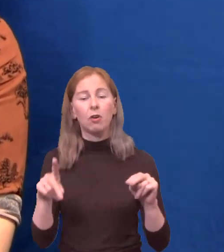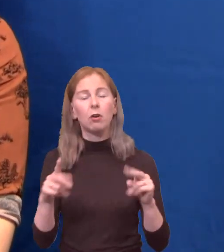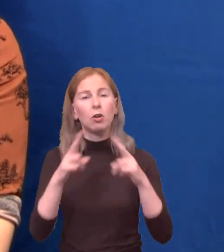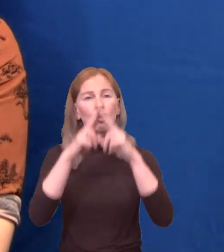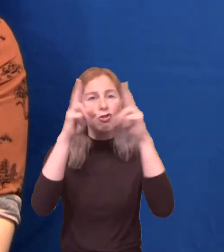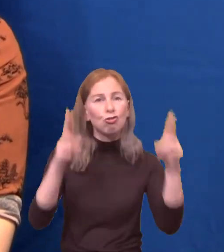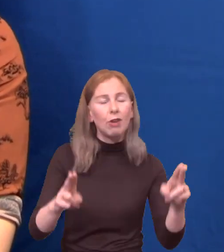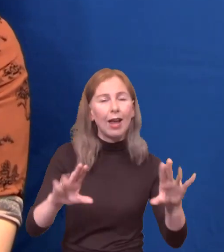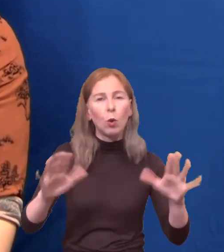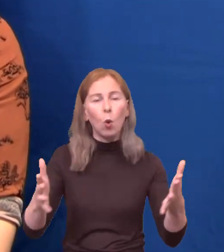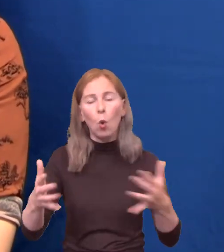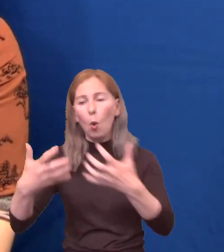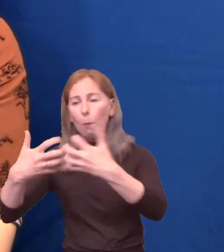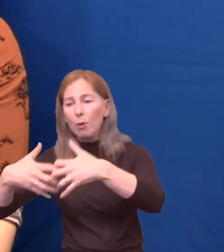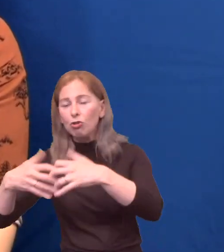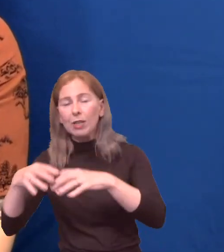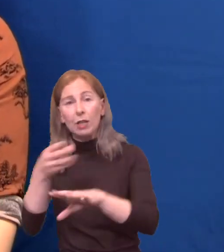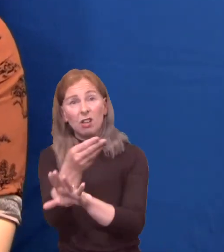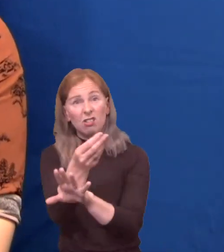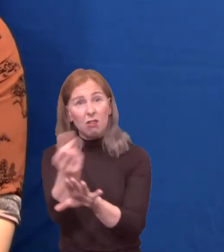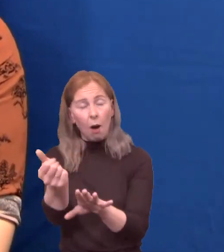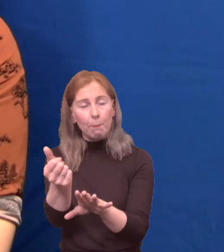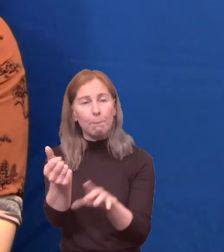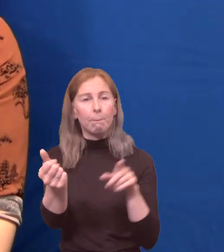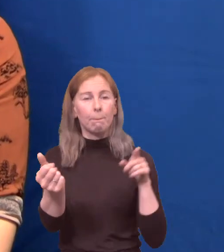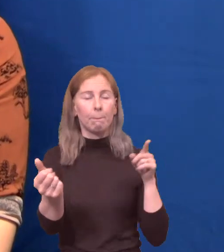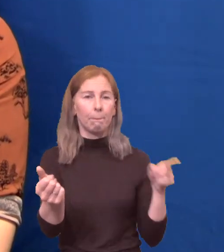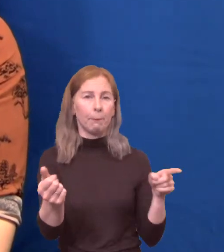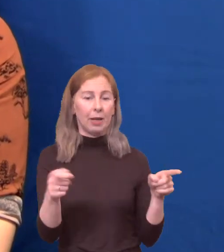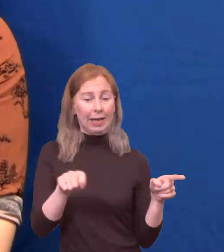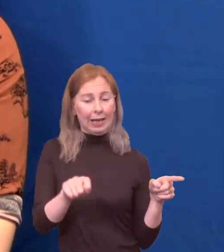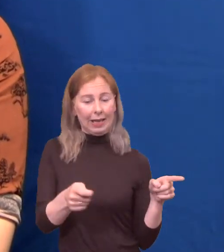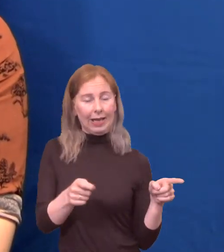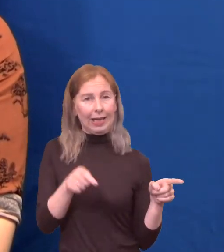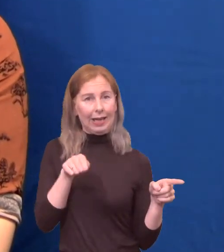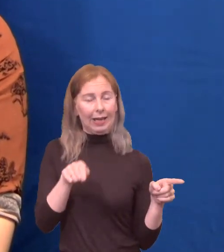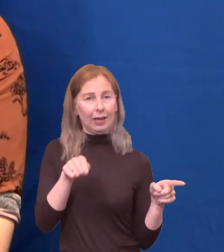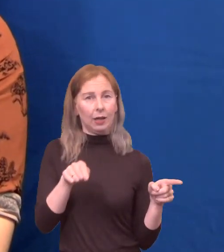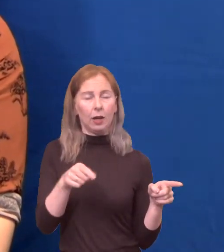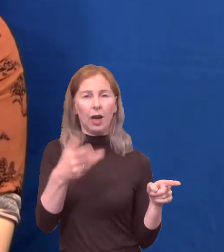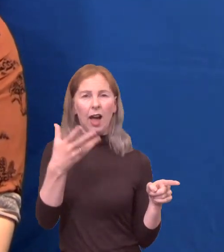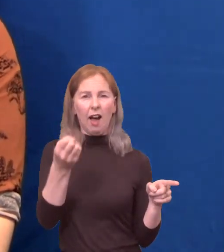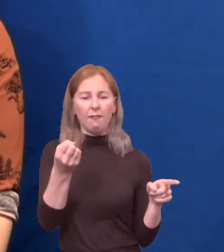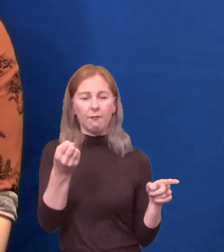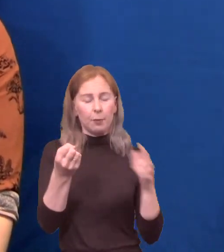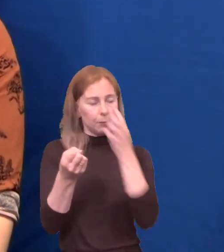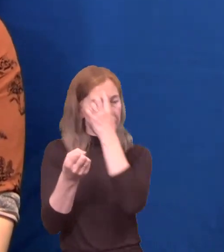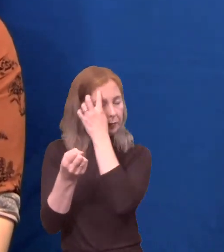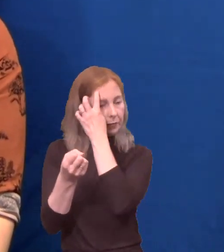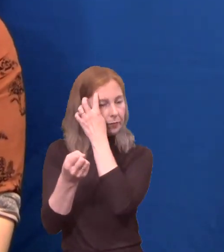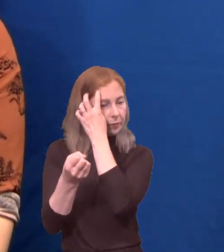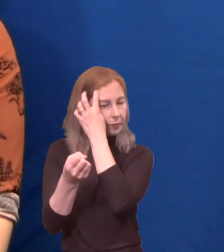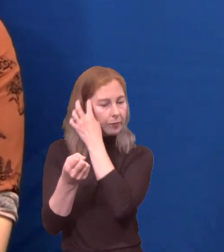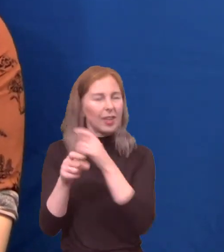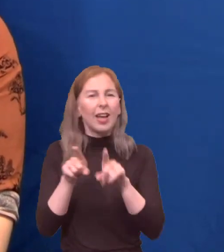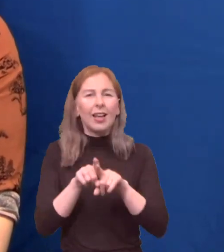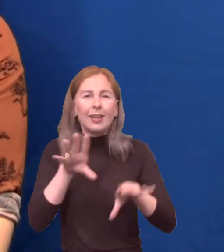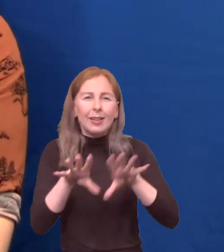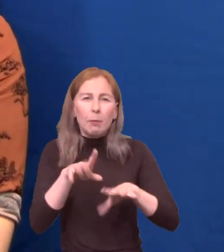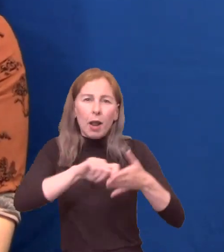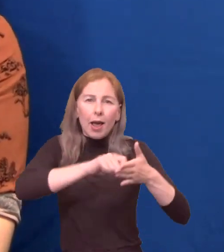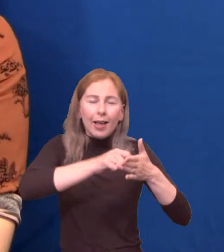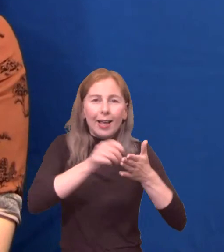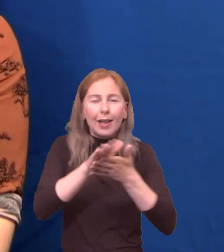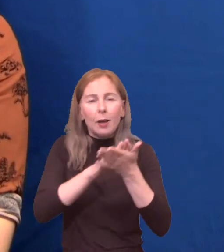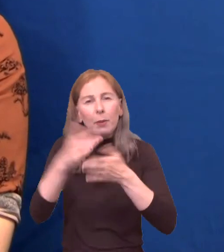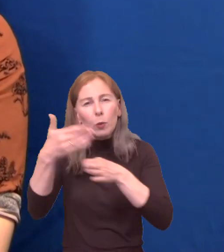might be able to access several. In which case we'd recommend you sort of do things like marking valuable property, like your GPS systems, like things that you think are